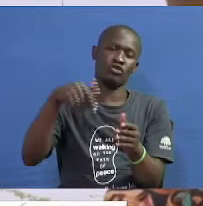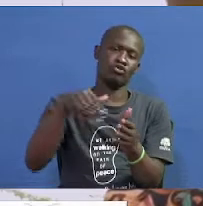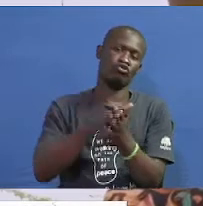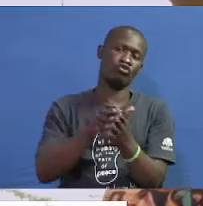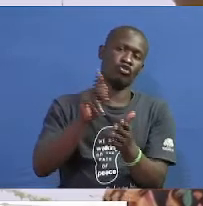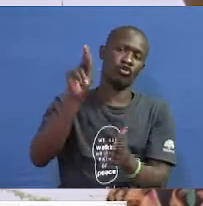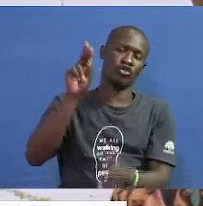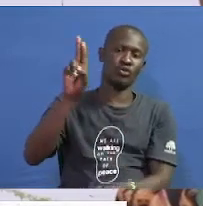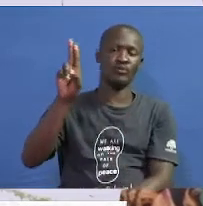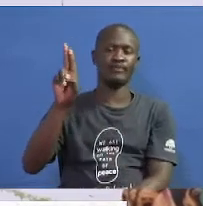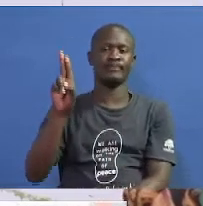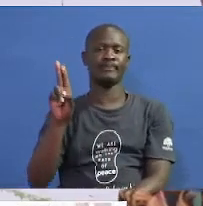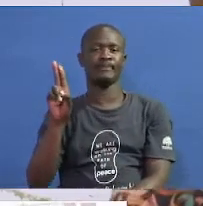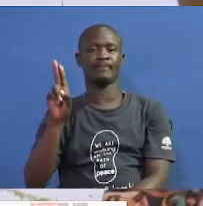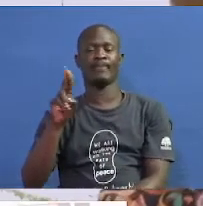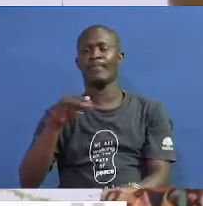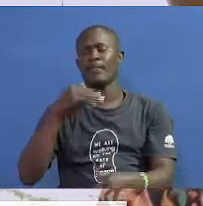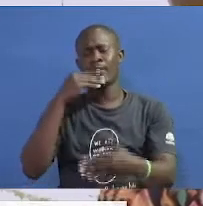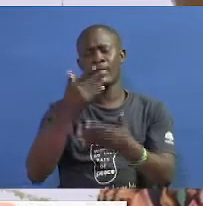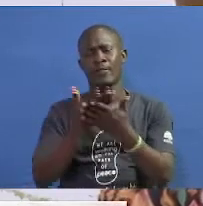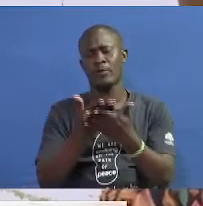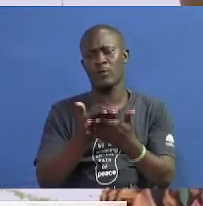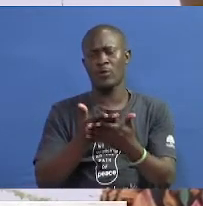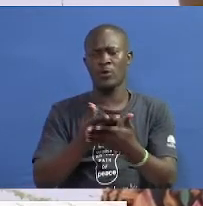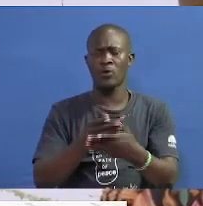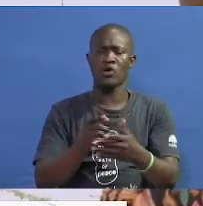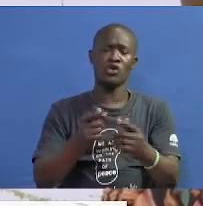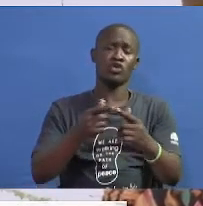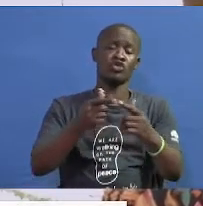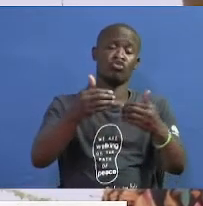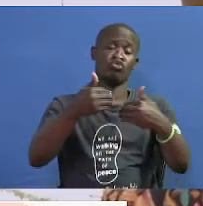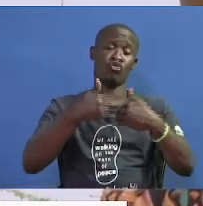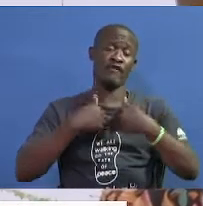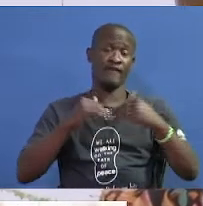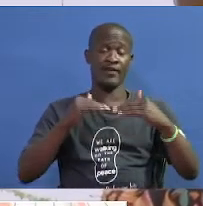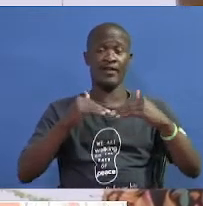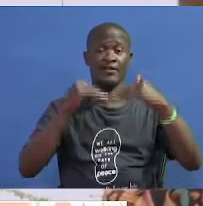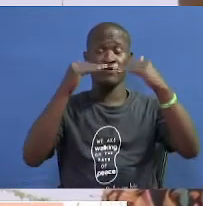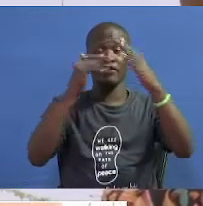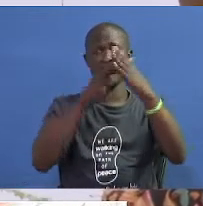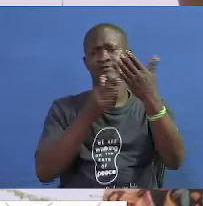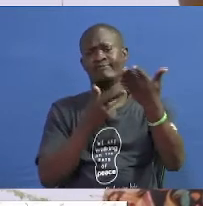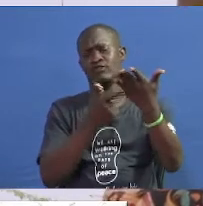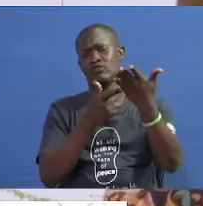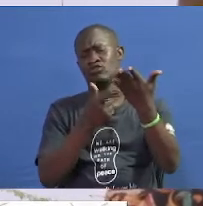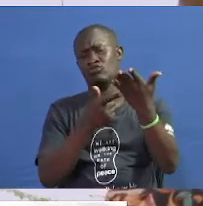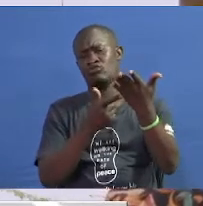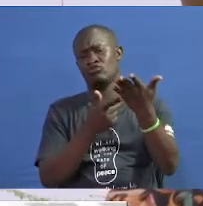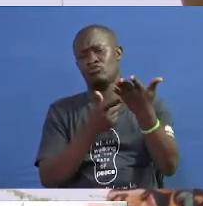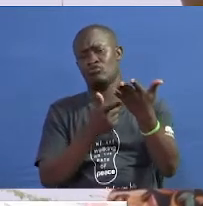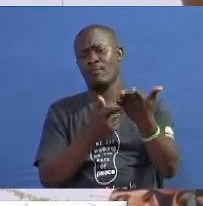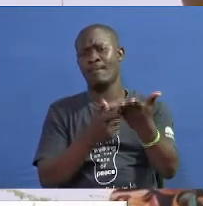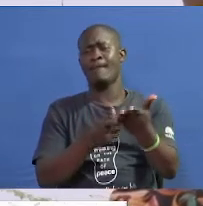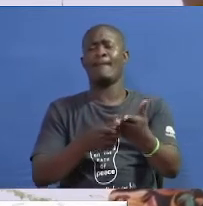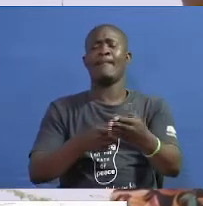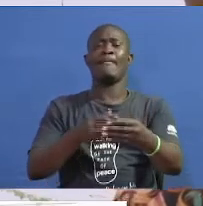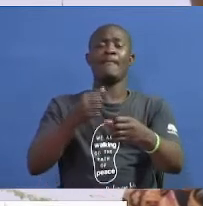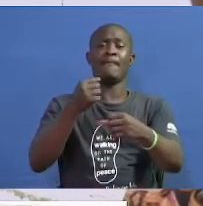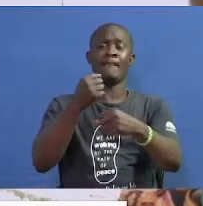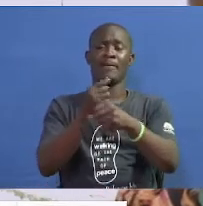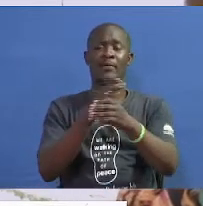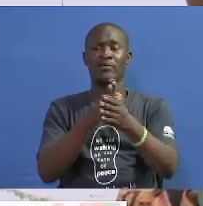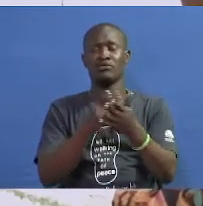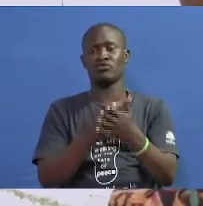today at Kenyatta University. Thank you very much. Now, to have an advancement in a technological device meant to aid